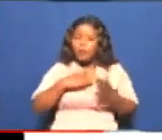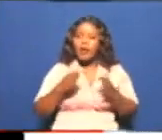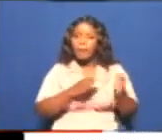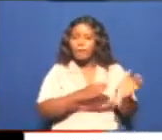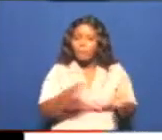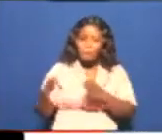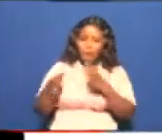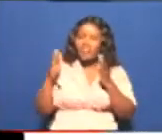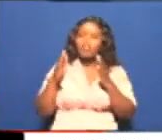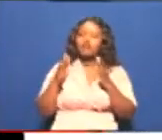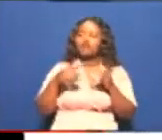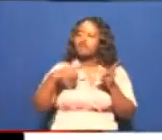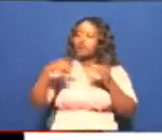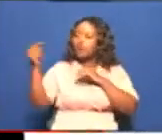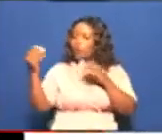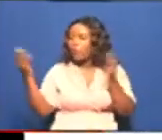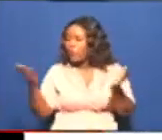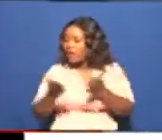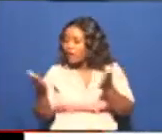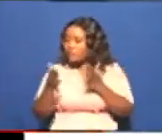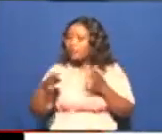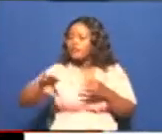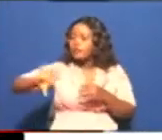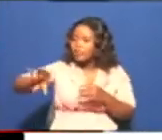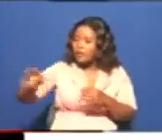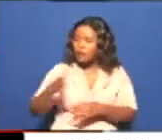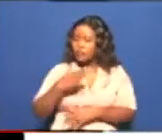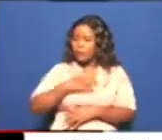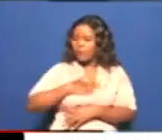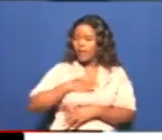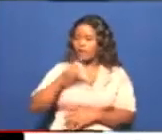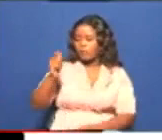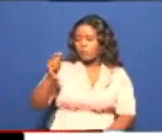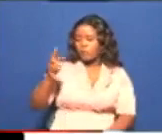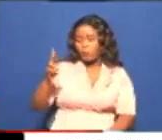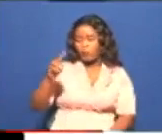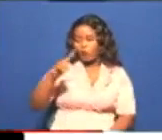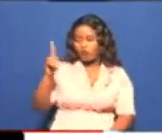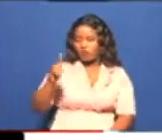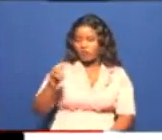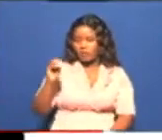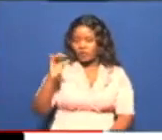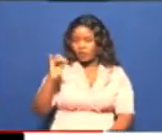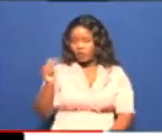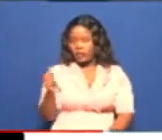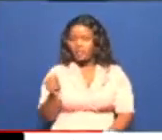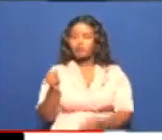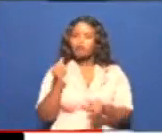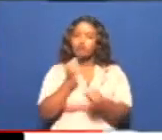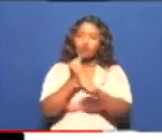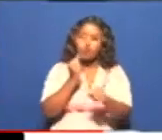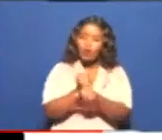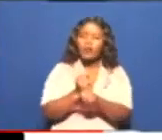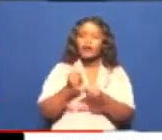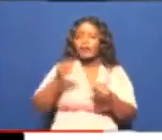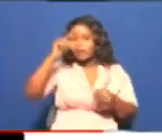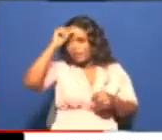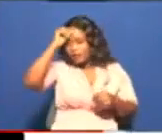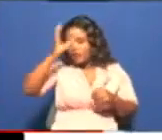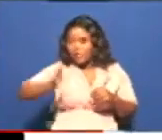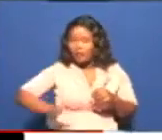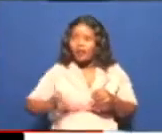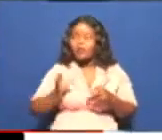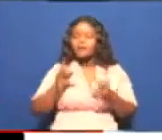Kuitikia mwito wananchi wa Trans Nzoia kwamba ningependa niwahudumie kama governor wa huko, mwito